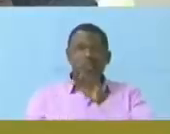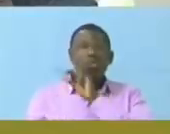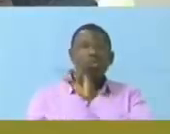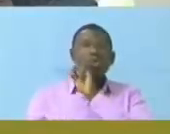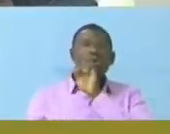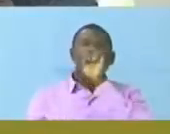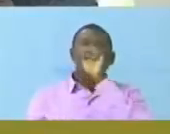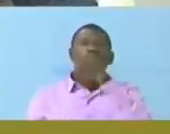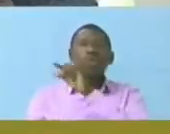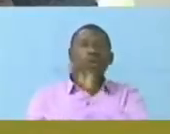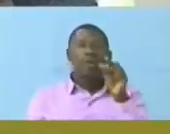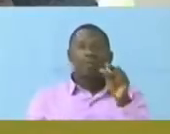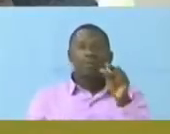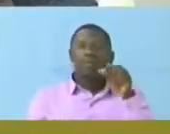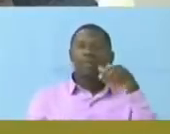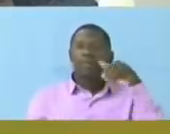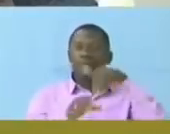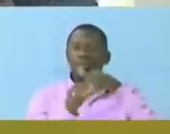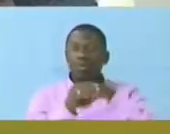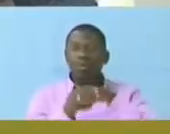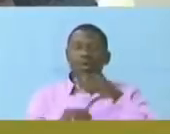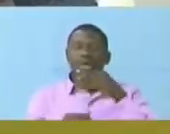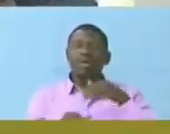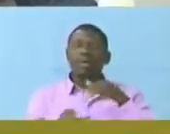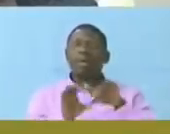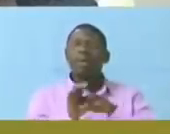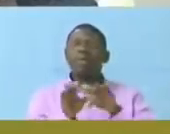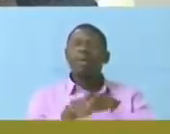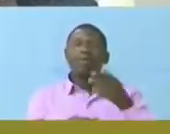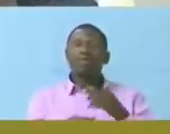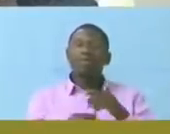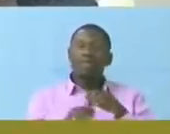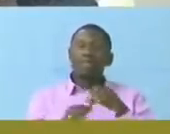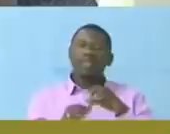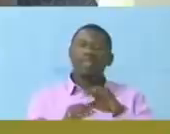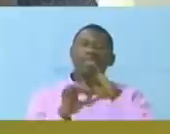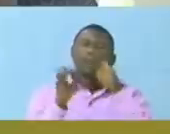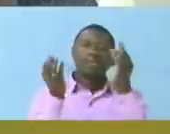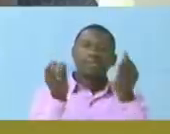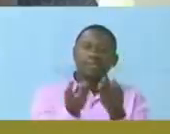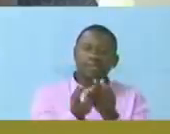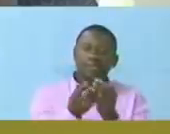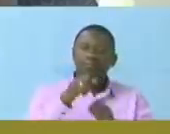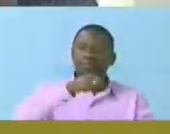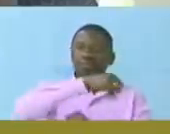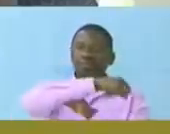member of the task force support team. You